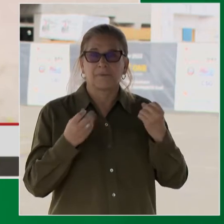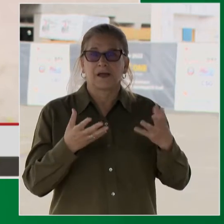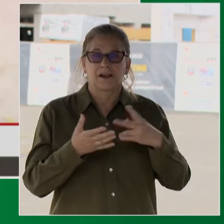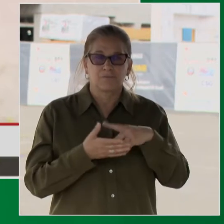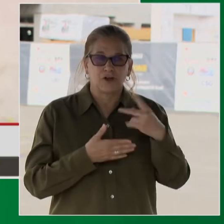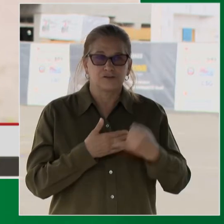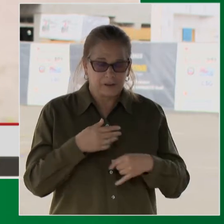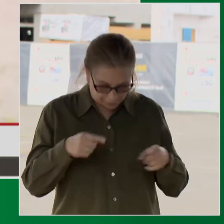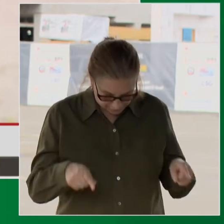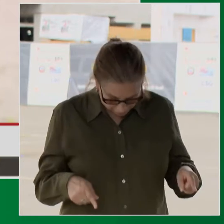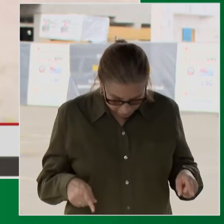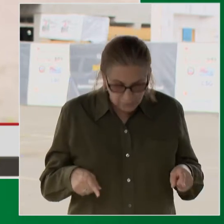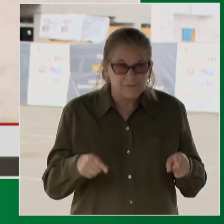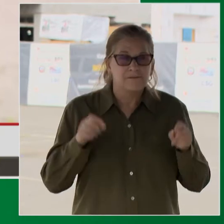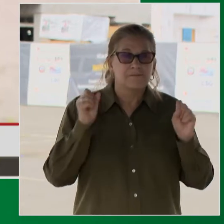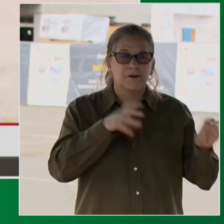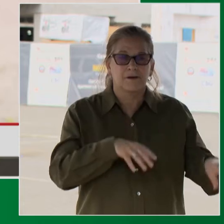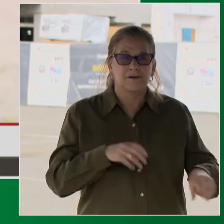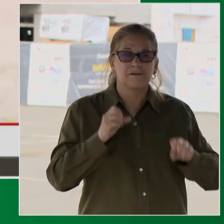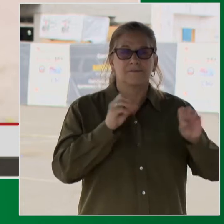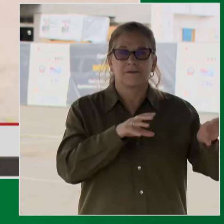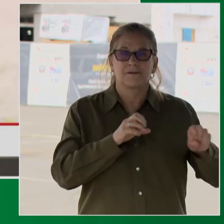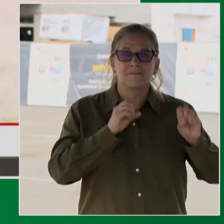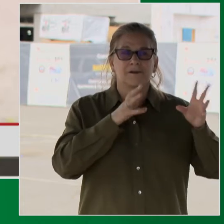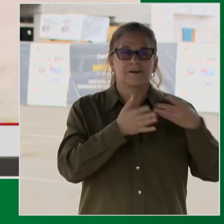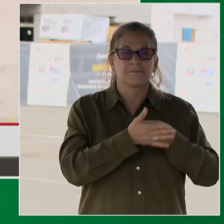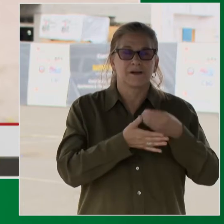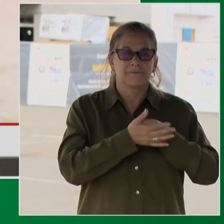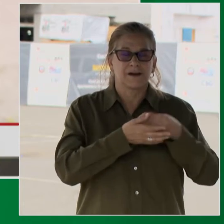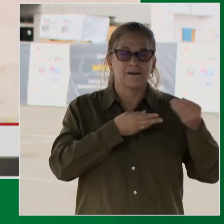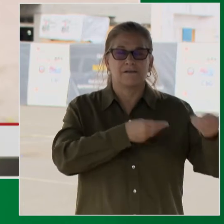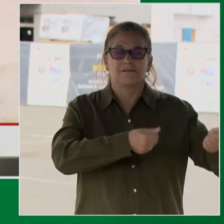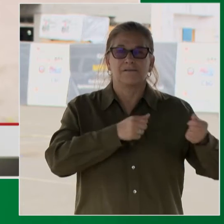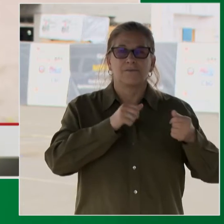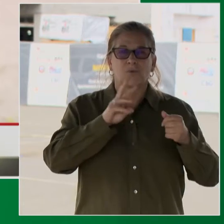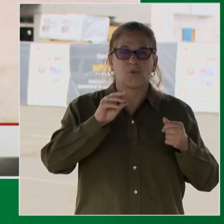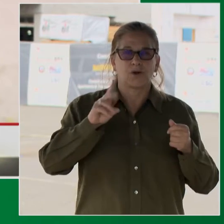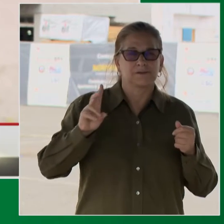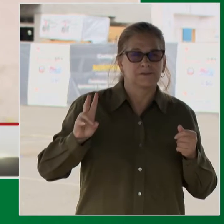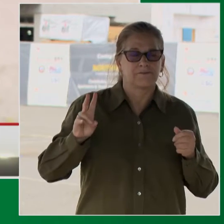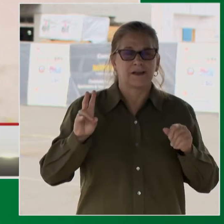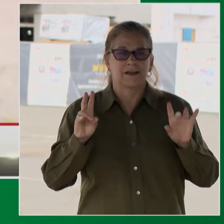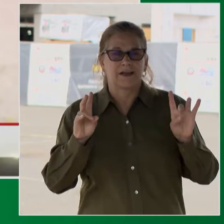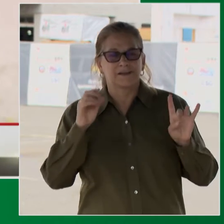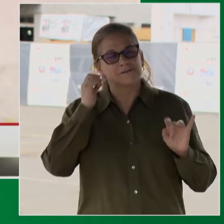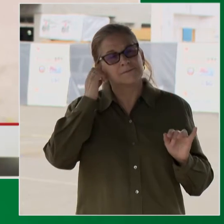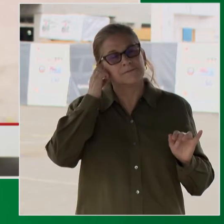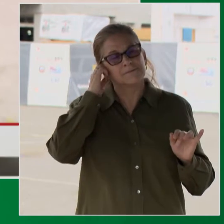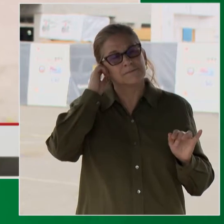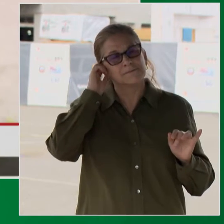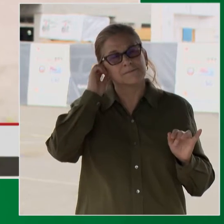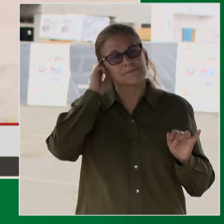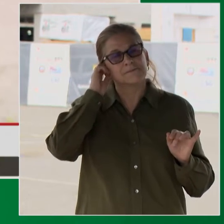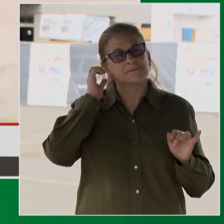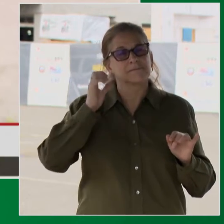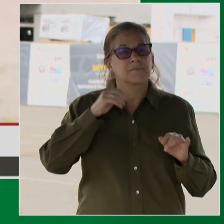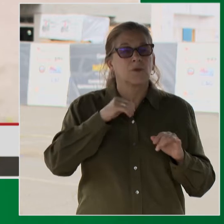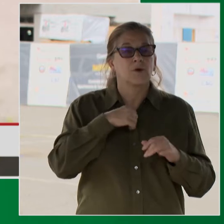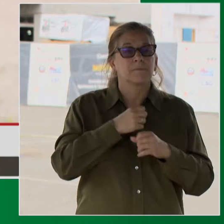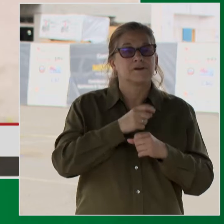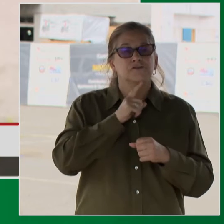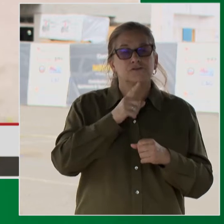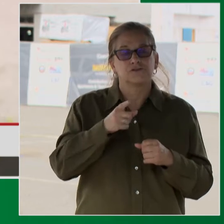to Neighborhood Prosperity Fund, something that we piloted this year was also light manufacturing, creating an opportunity